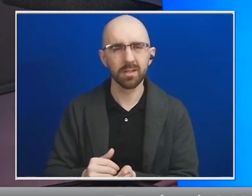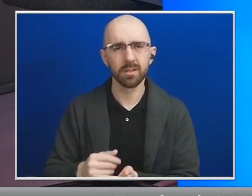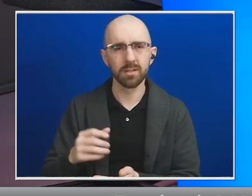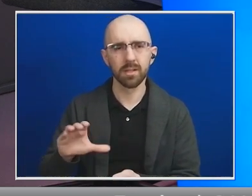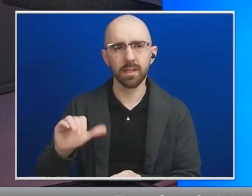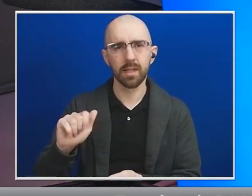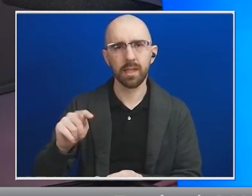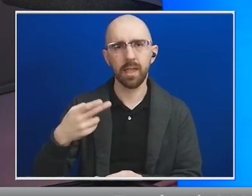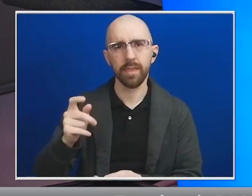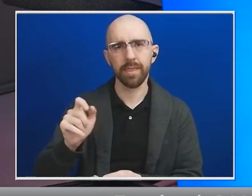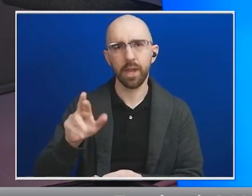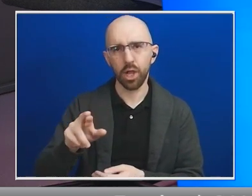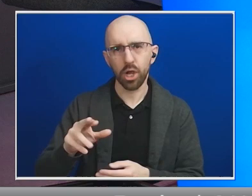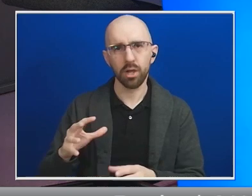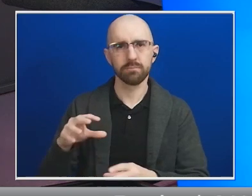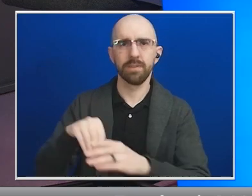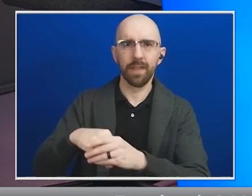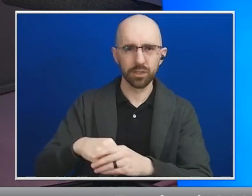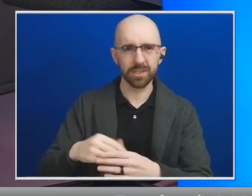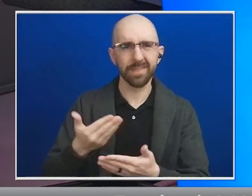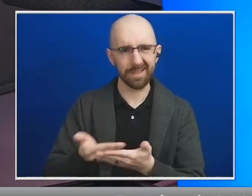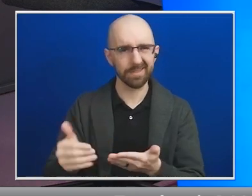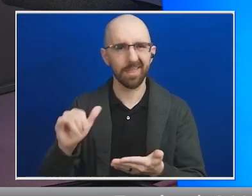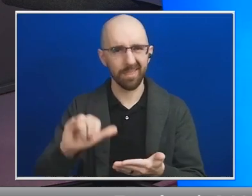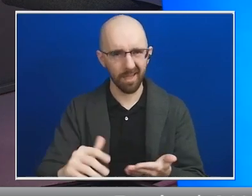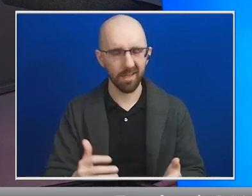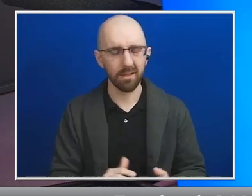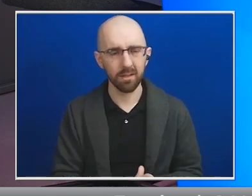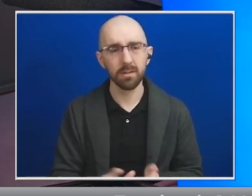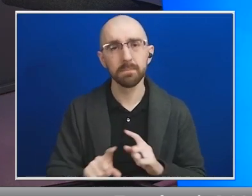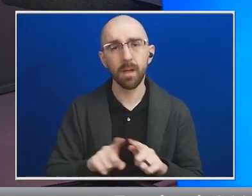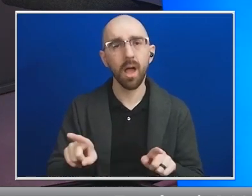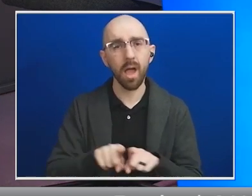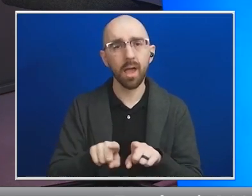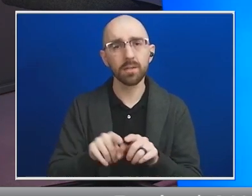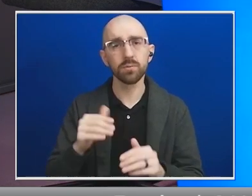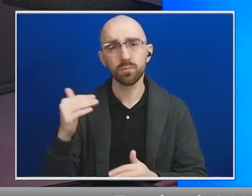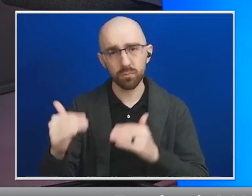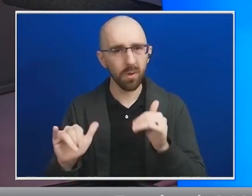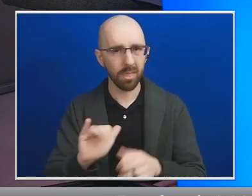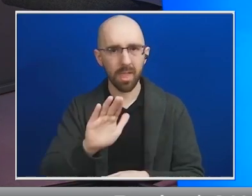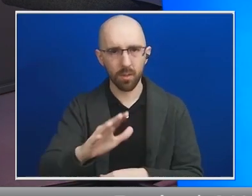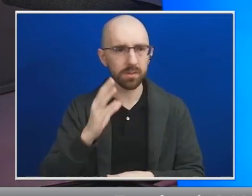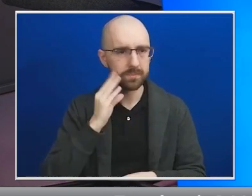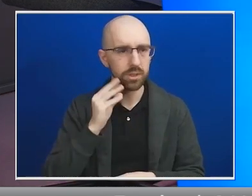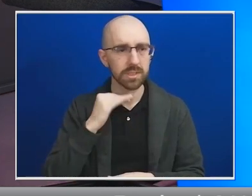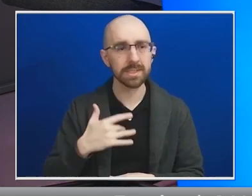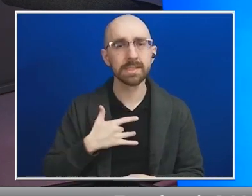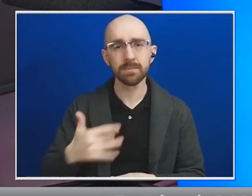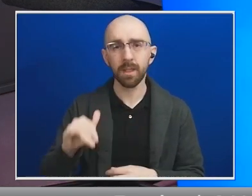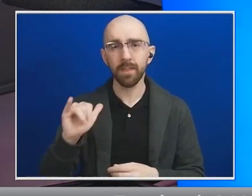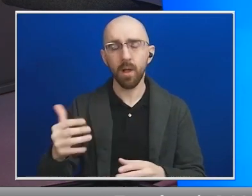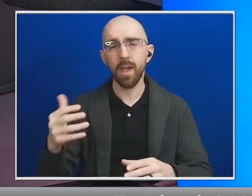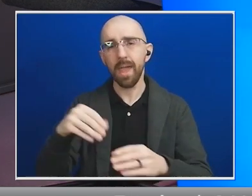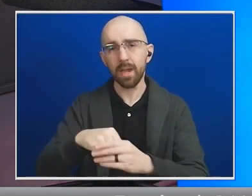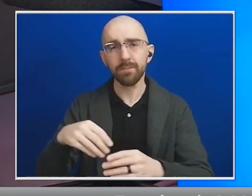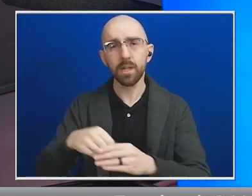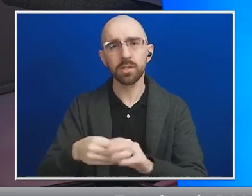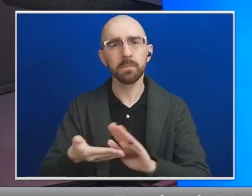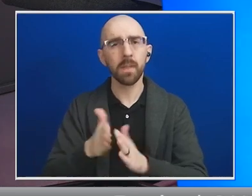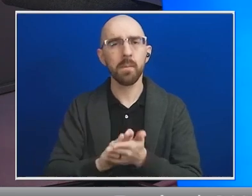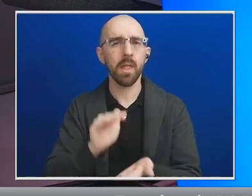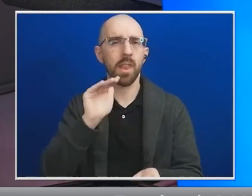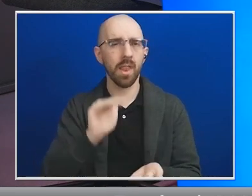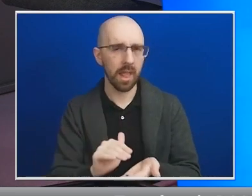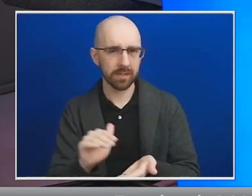and the like. But as you grow, as you've experienced, typically those interventions become less and less frequent, but they don't go away.